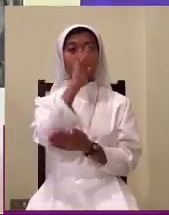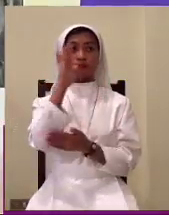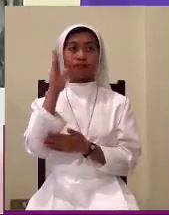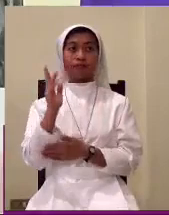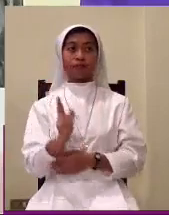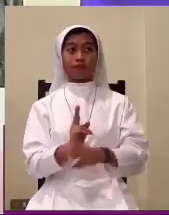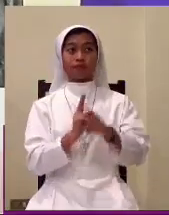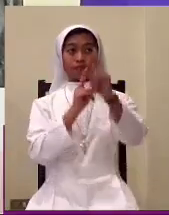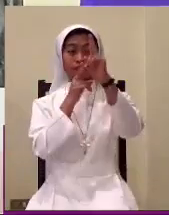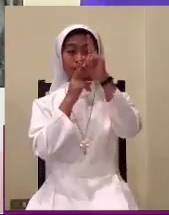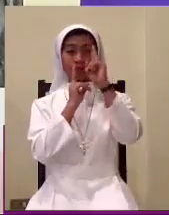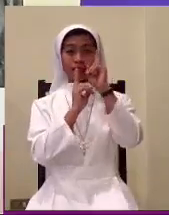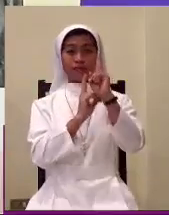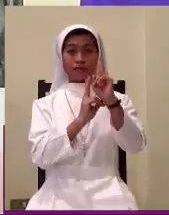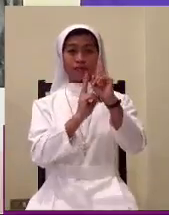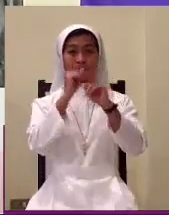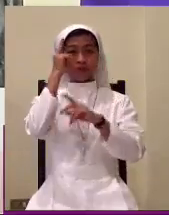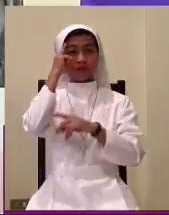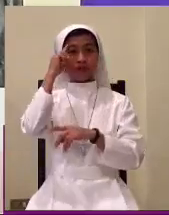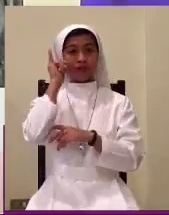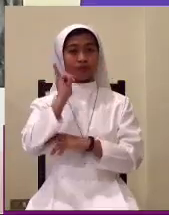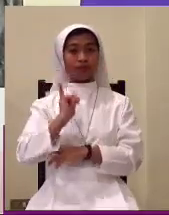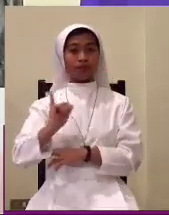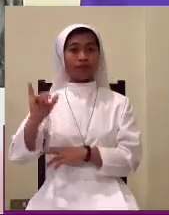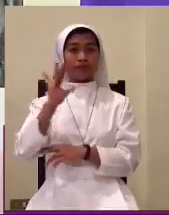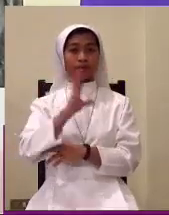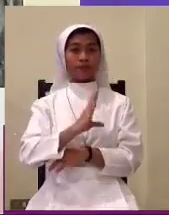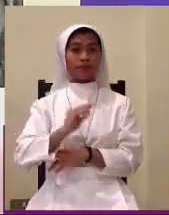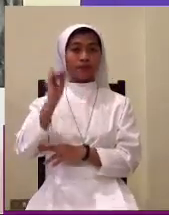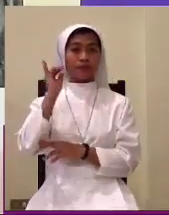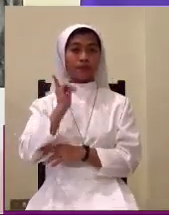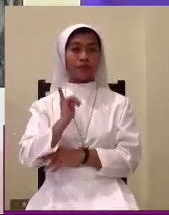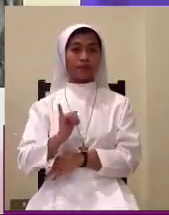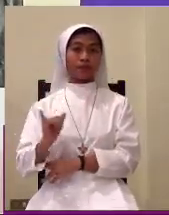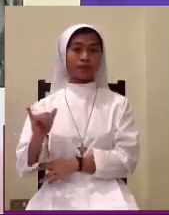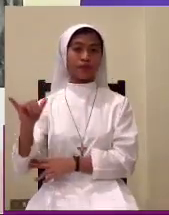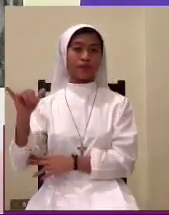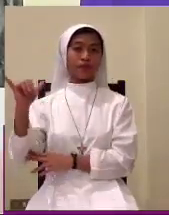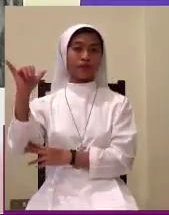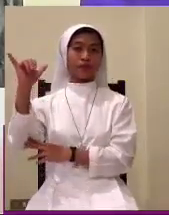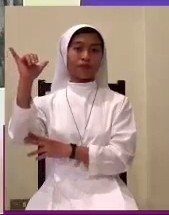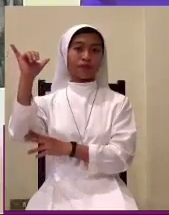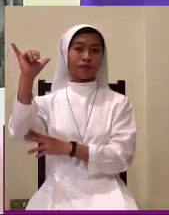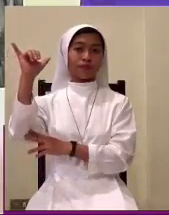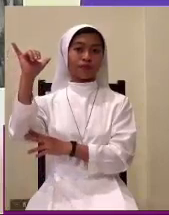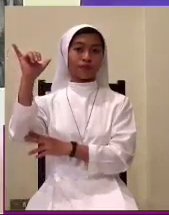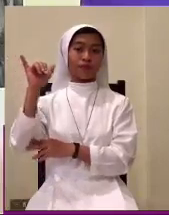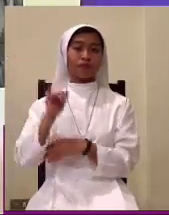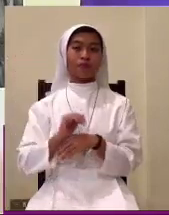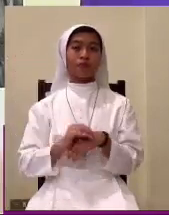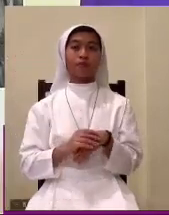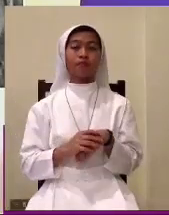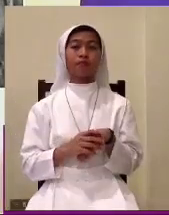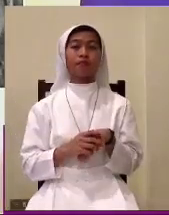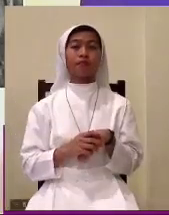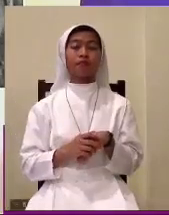is yours forever and ever.